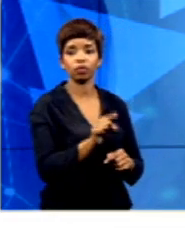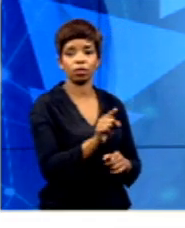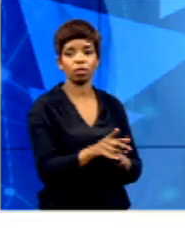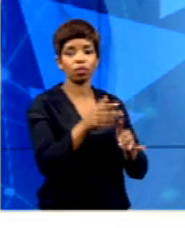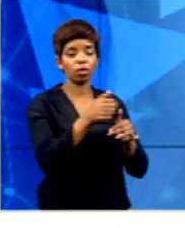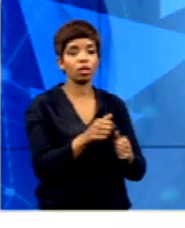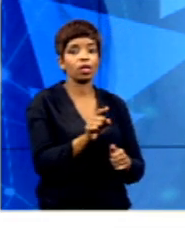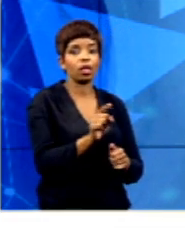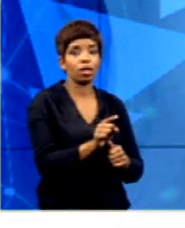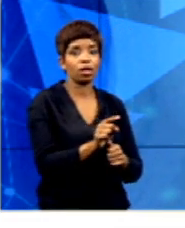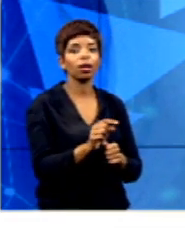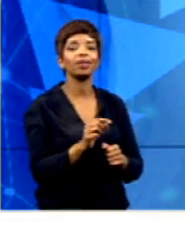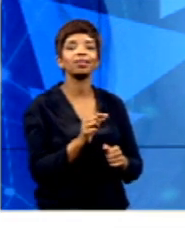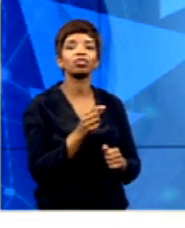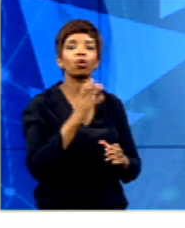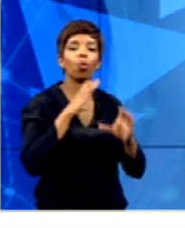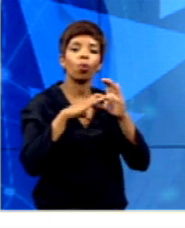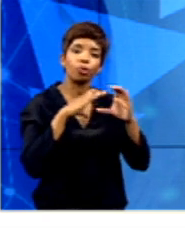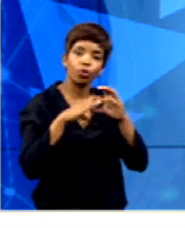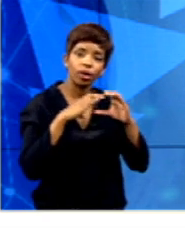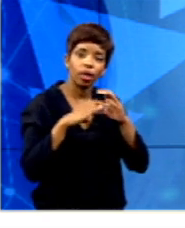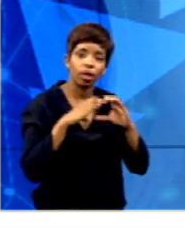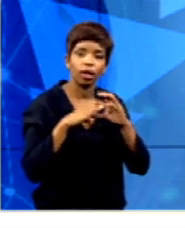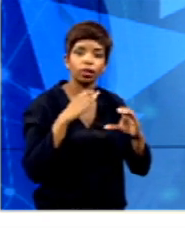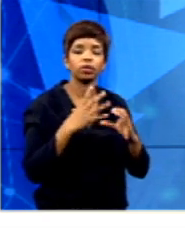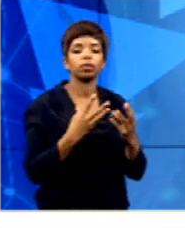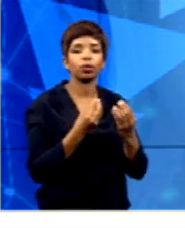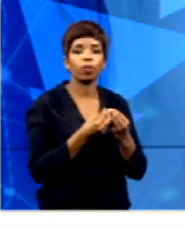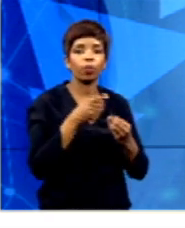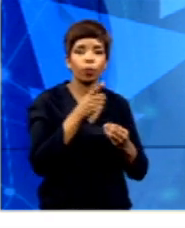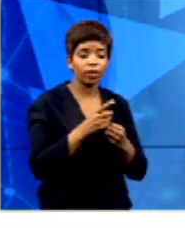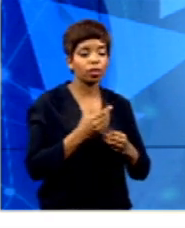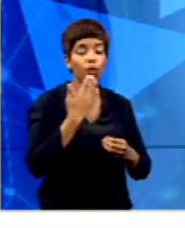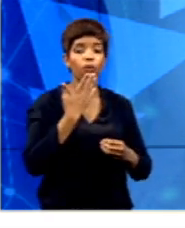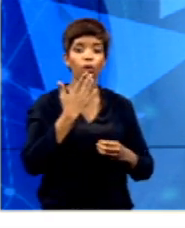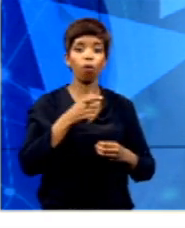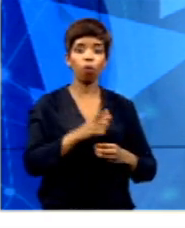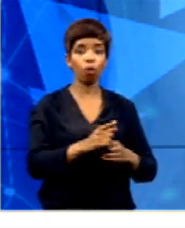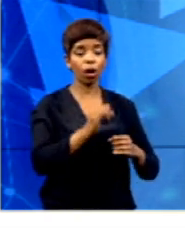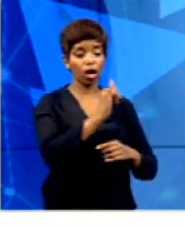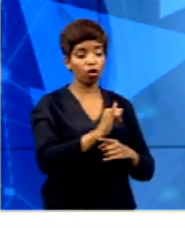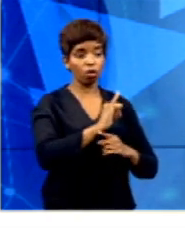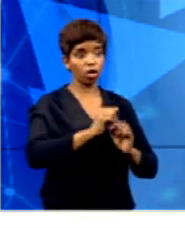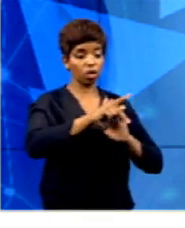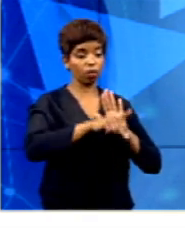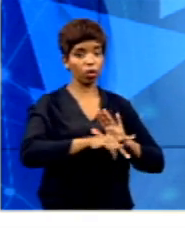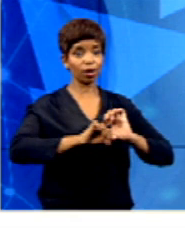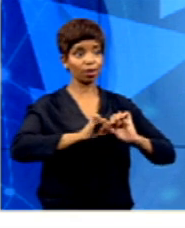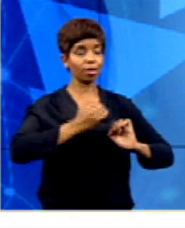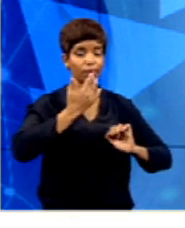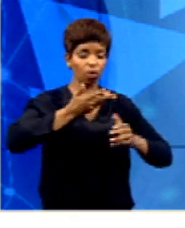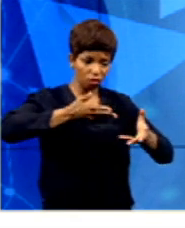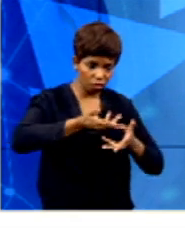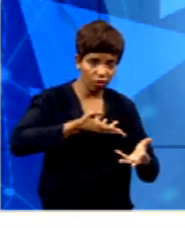just as insurers need to communicate with their policyholders to manage expectations, so too do consumers need